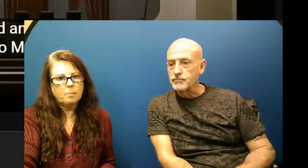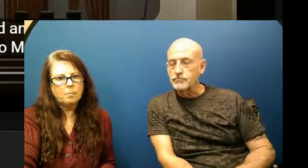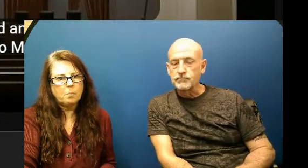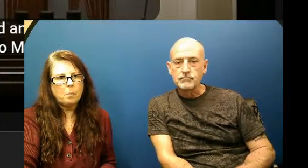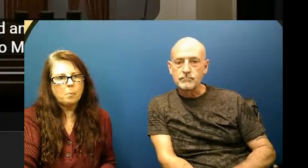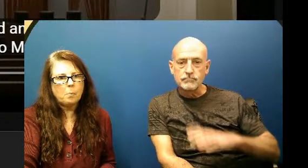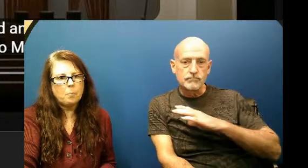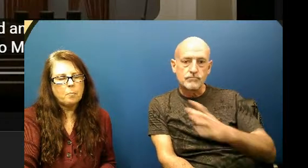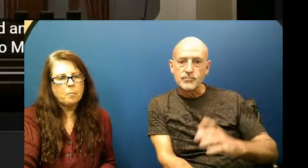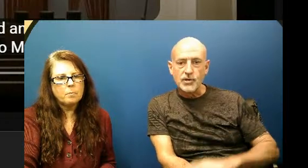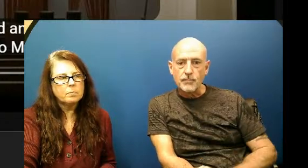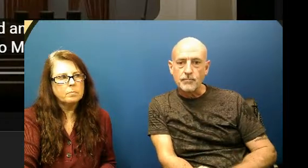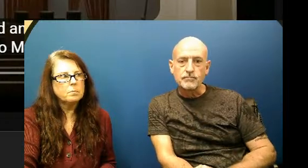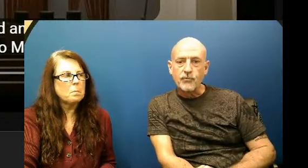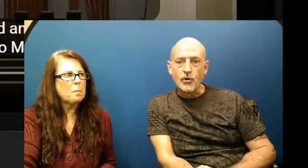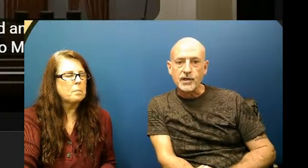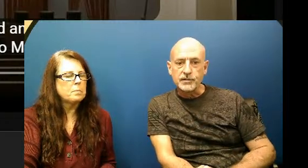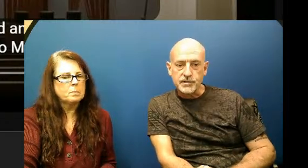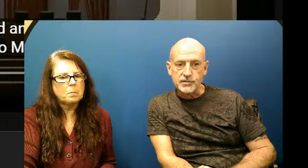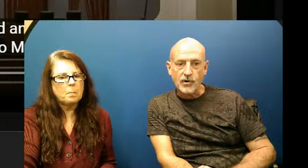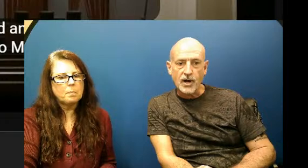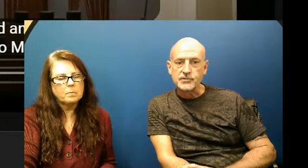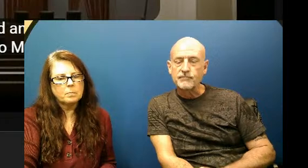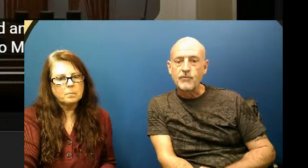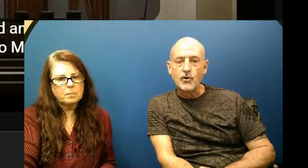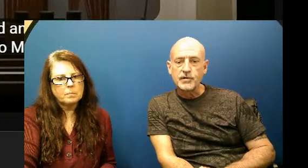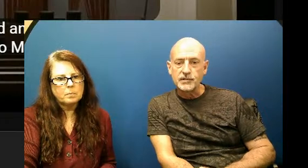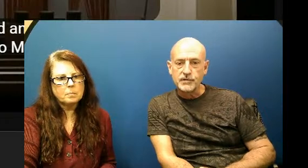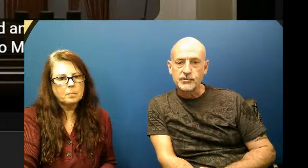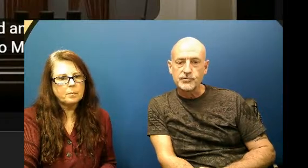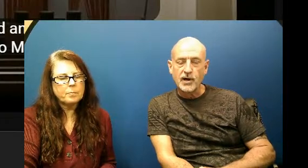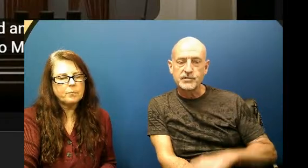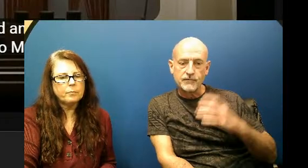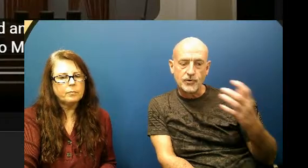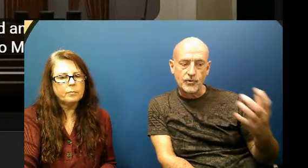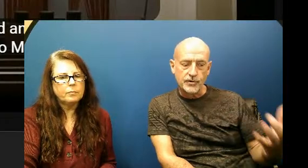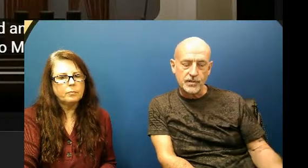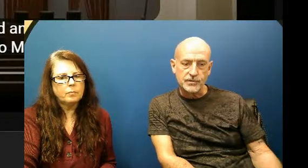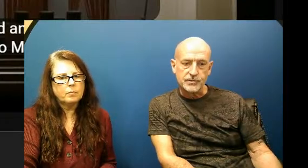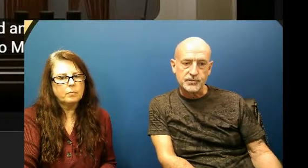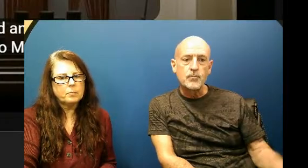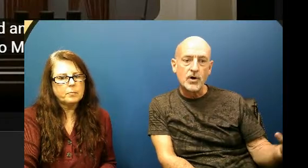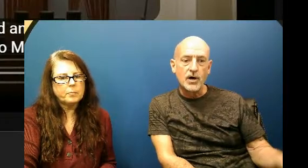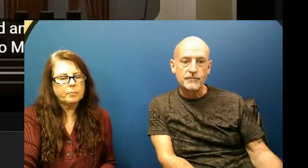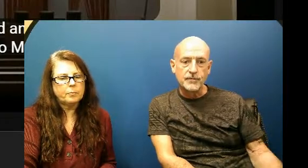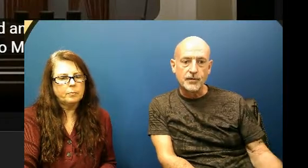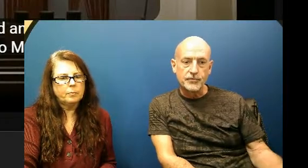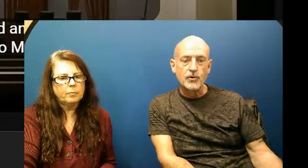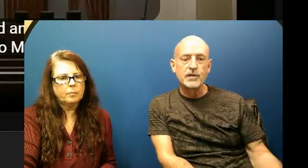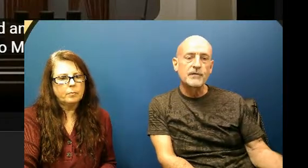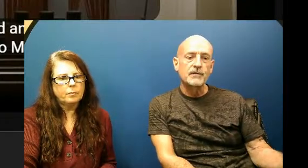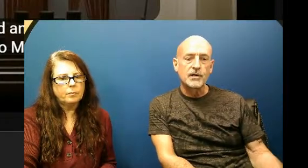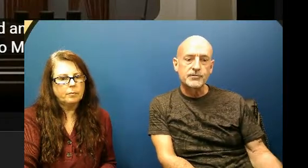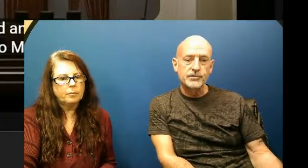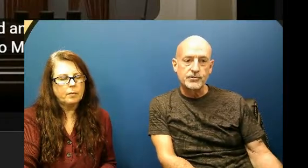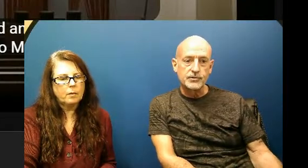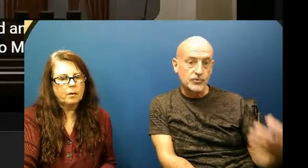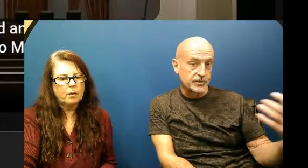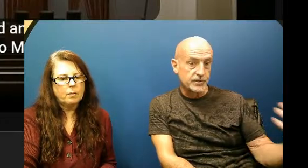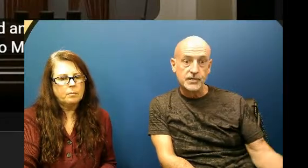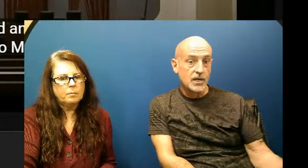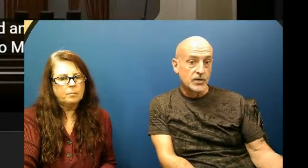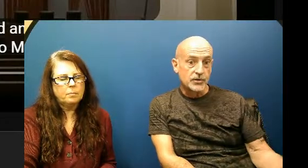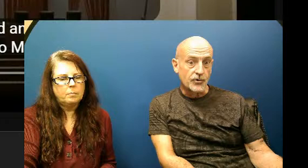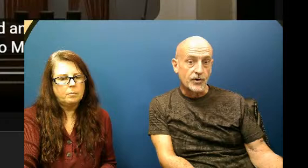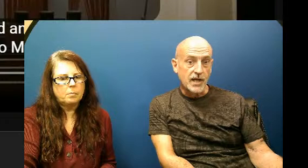protect some foreign entities' rights, some foreign individuals' rights. If you're within the scope of the authority of the Constitution,